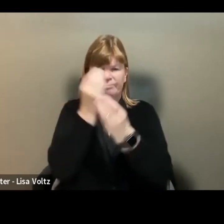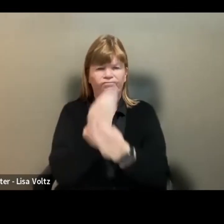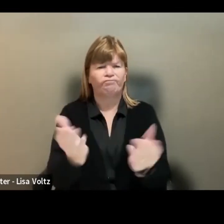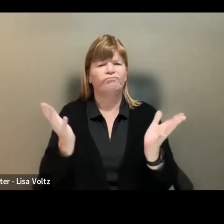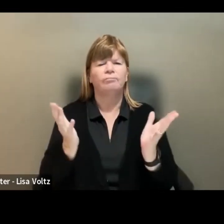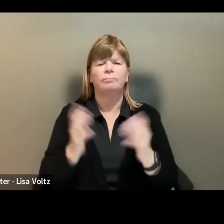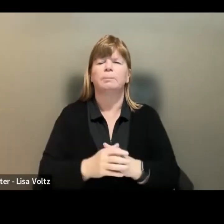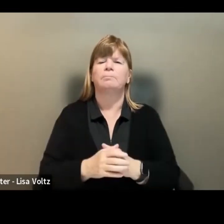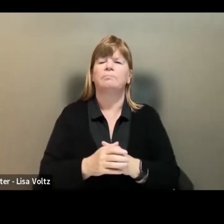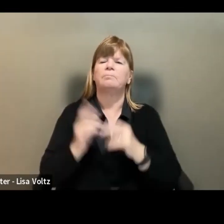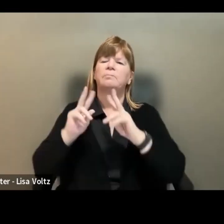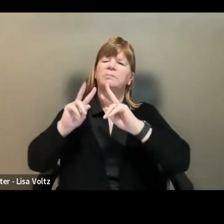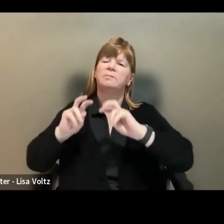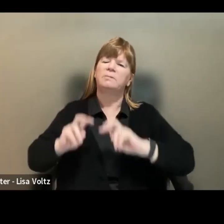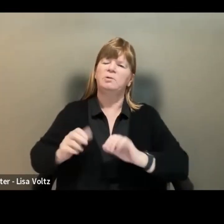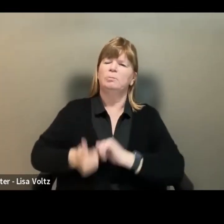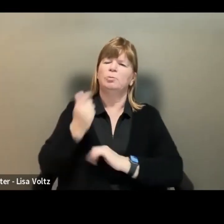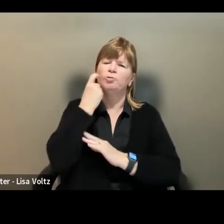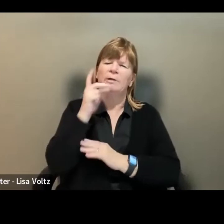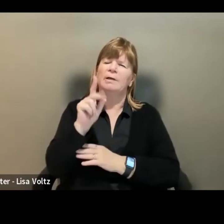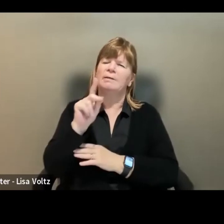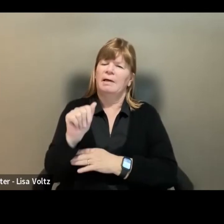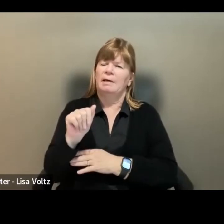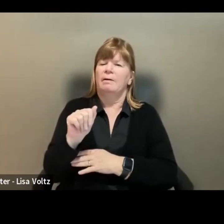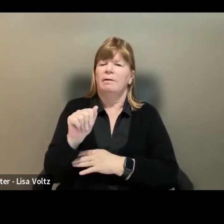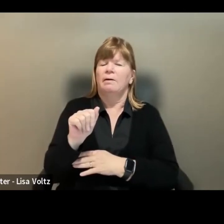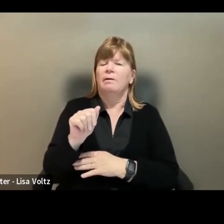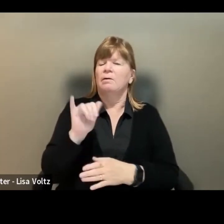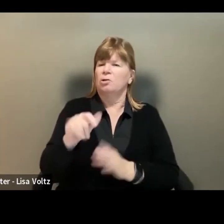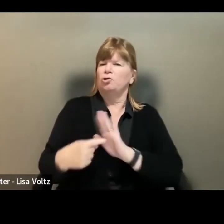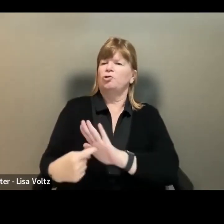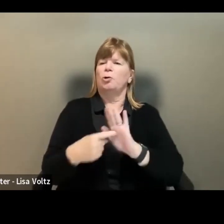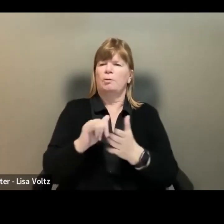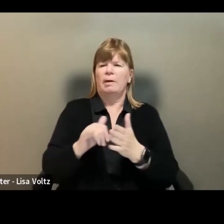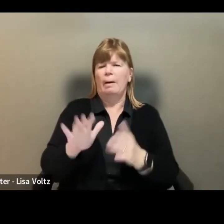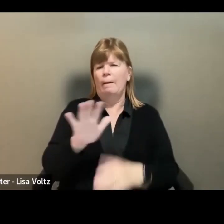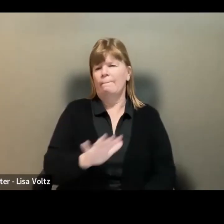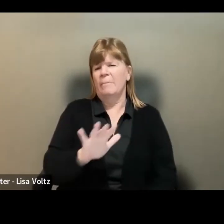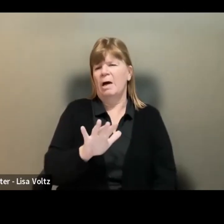an analysis of the most recent data available reveals that there were approximately